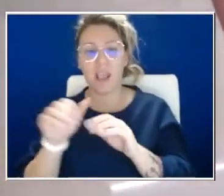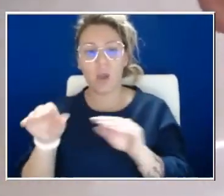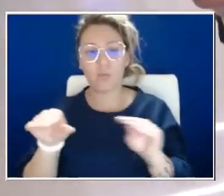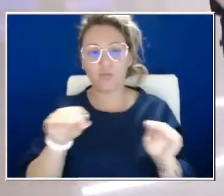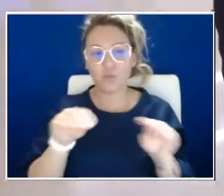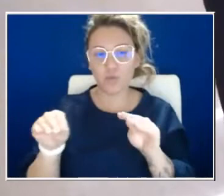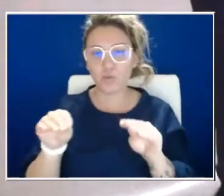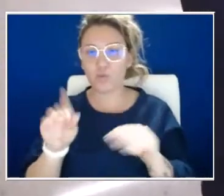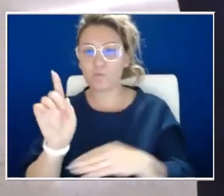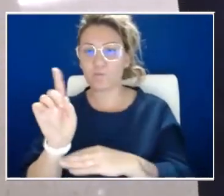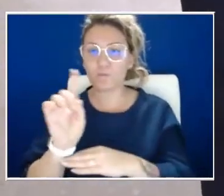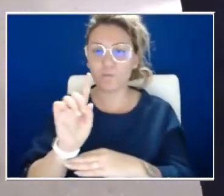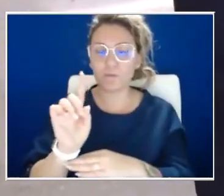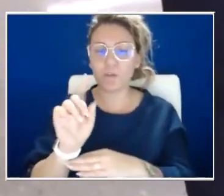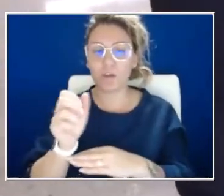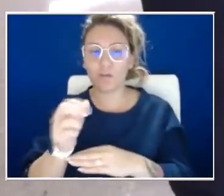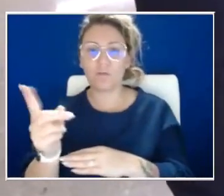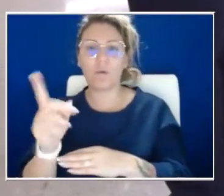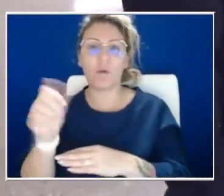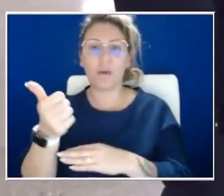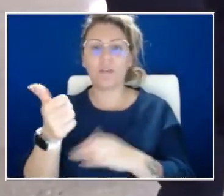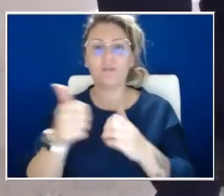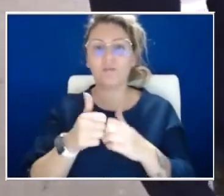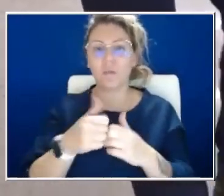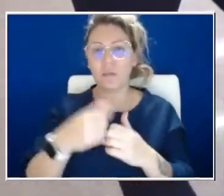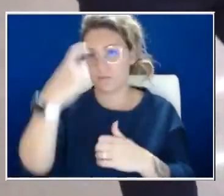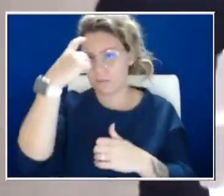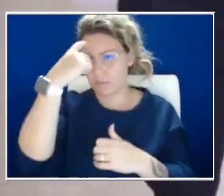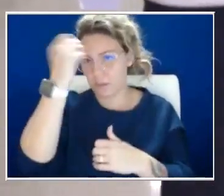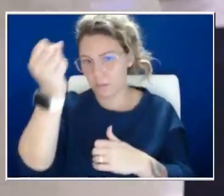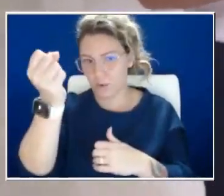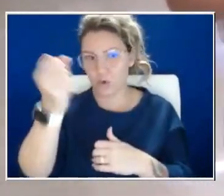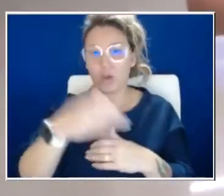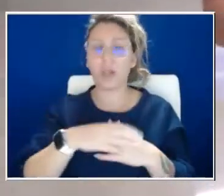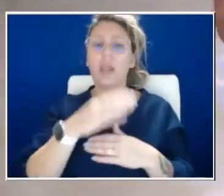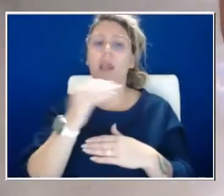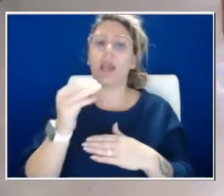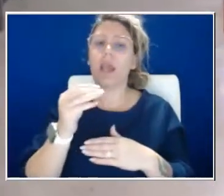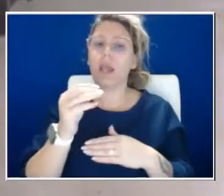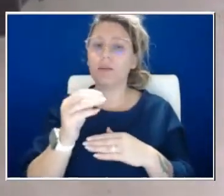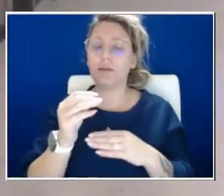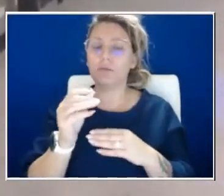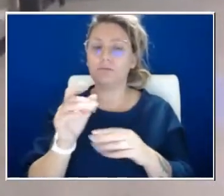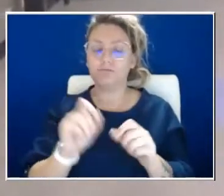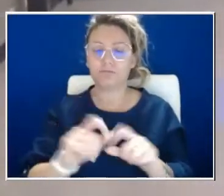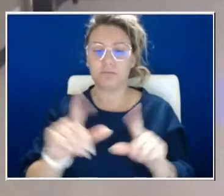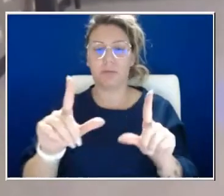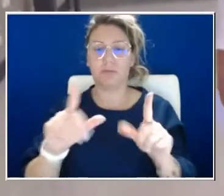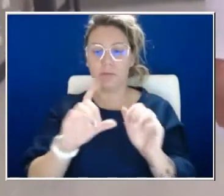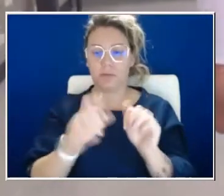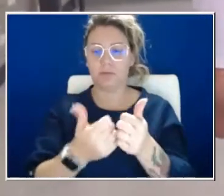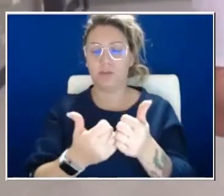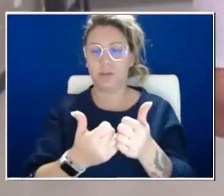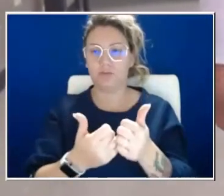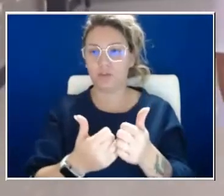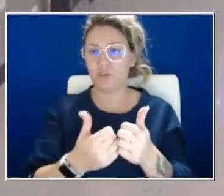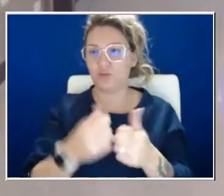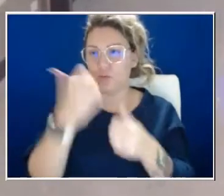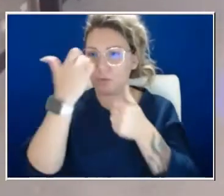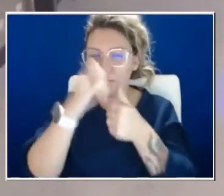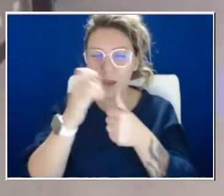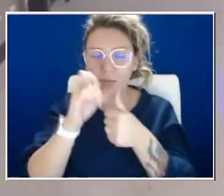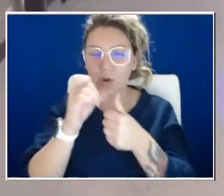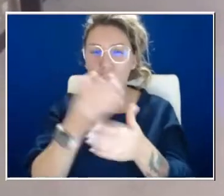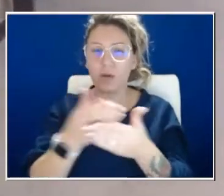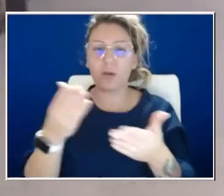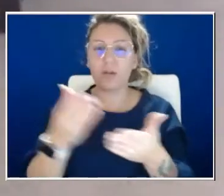There are a couple others with memory where it's going to pop a couple things up and challenge him to memorize some things. There's another one with